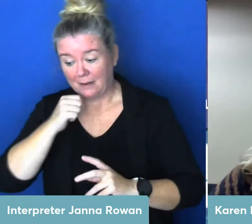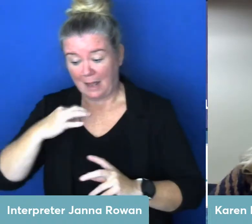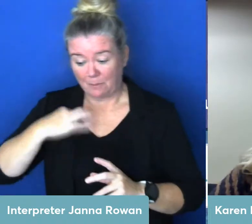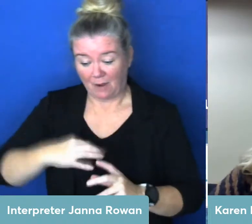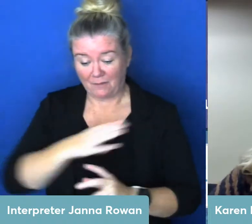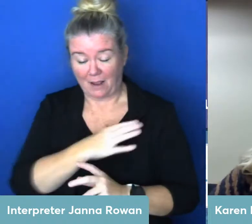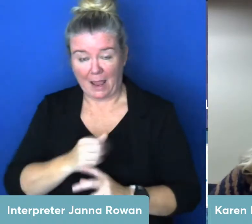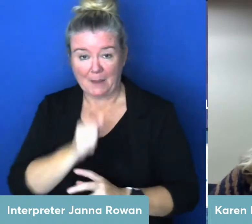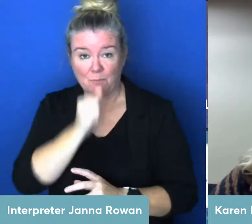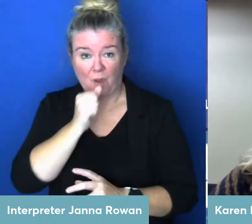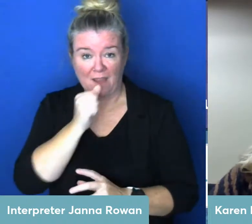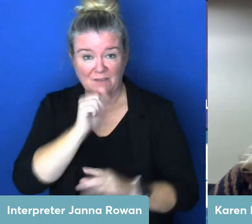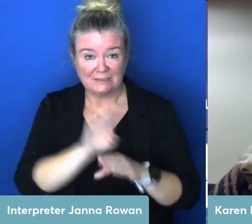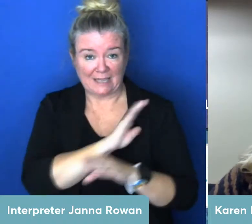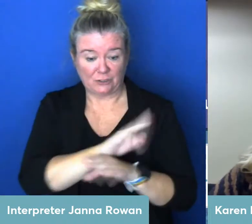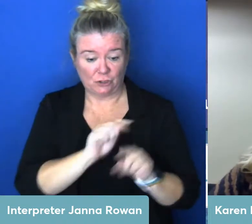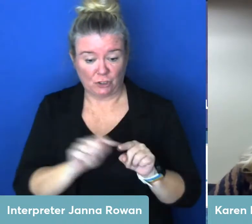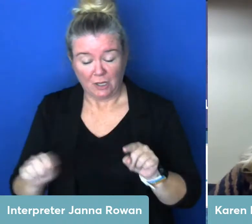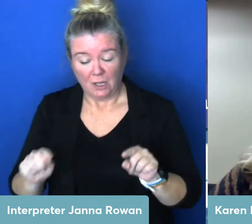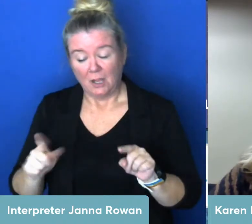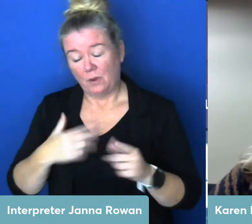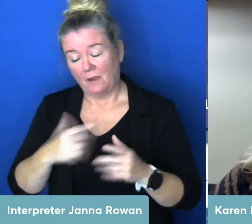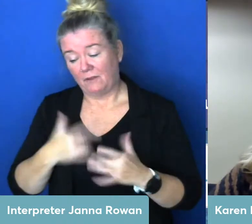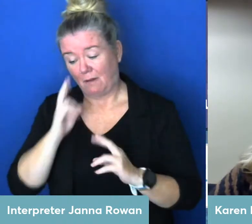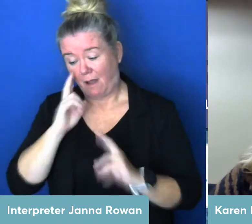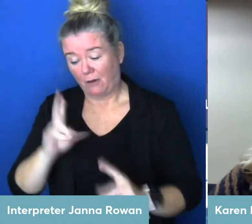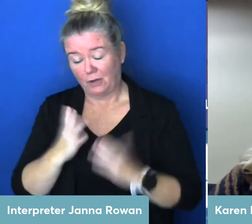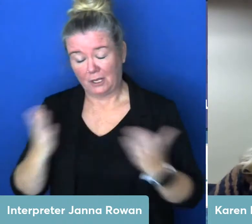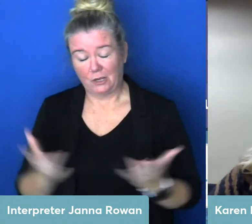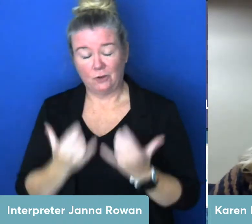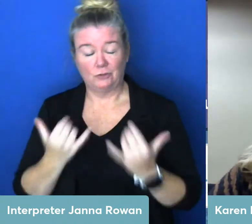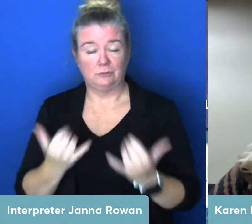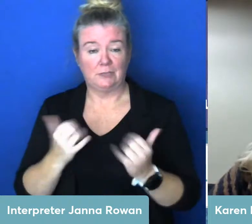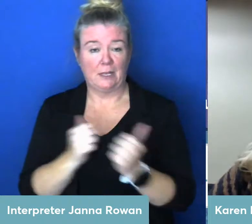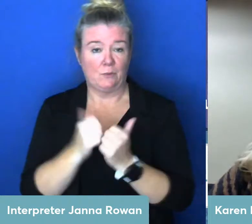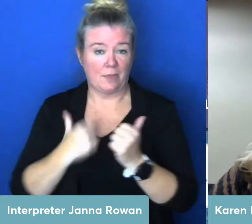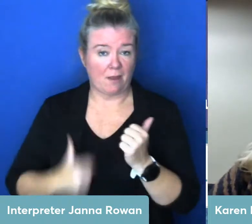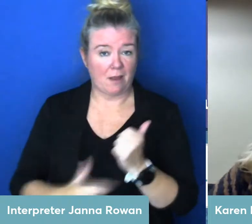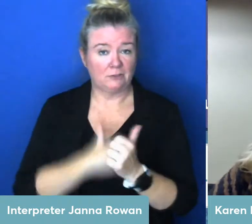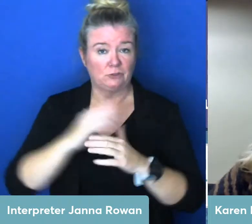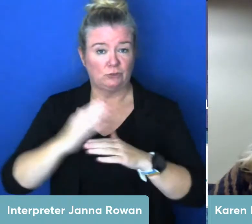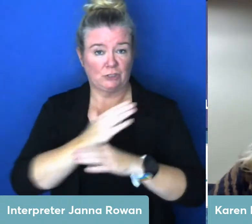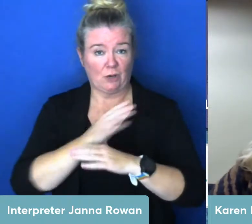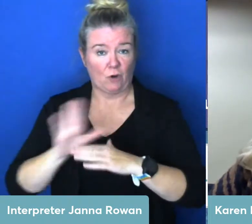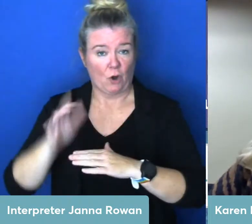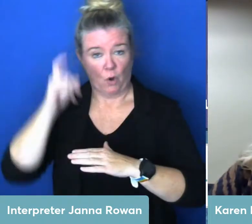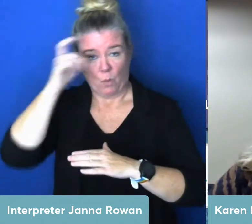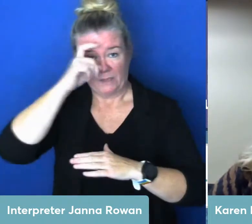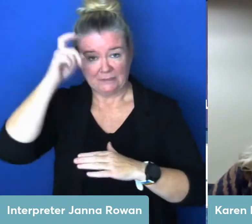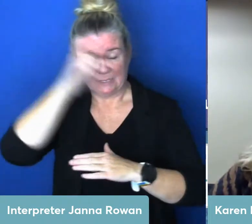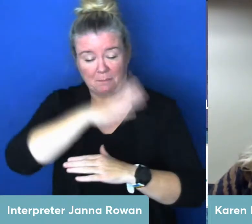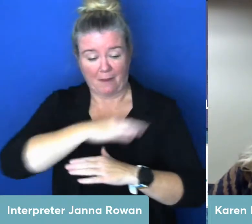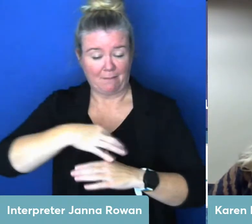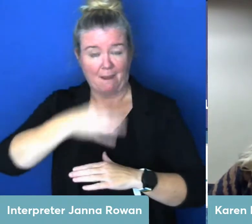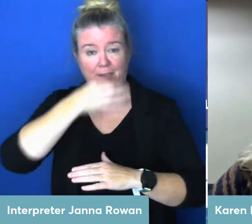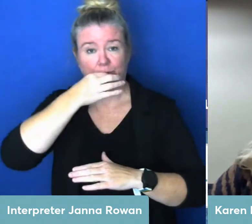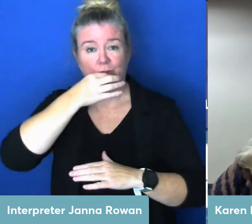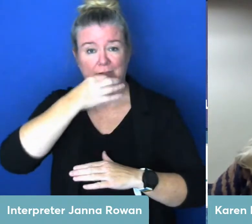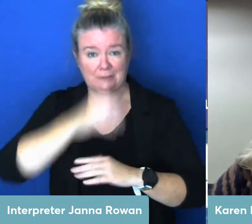private sectors. And we are honored that she is here with us today to share her wisdom and